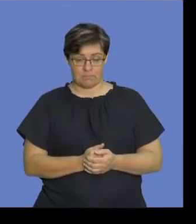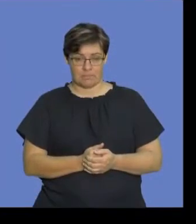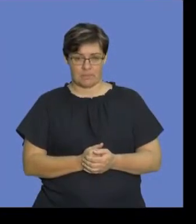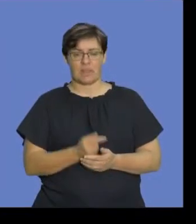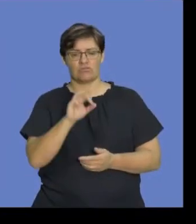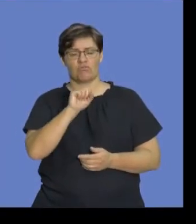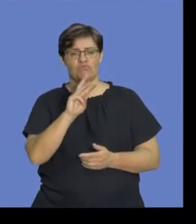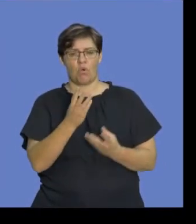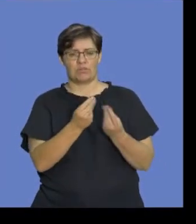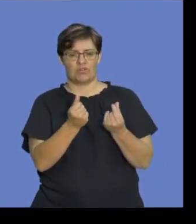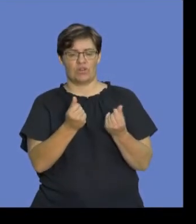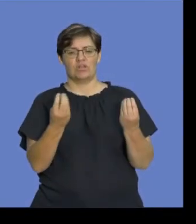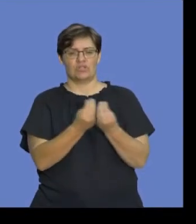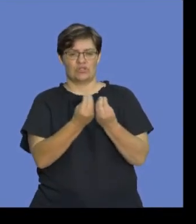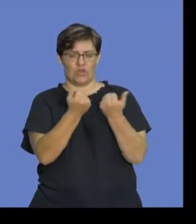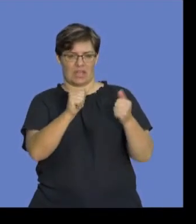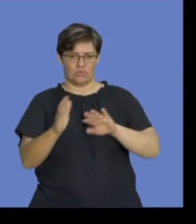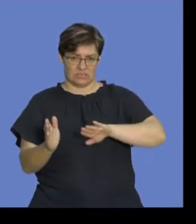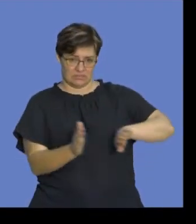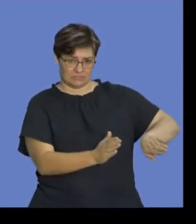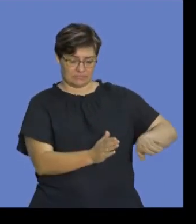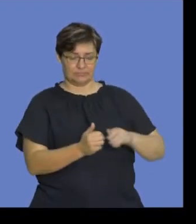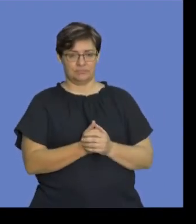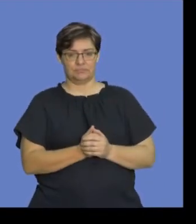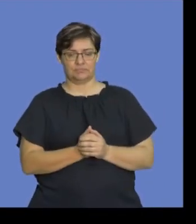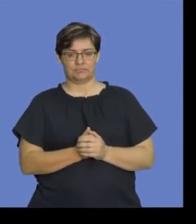that deals with the raw materials stock account.